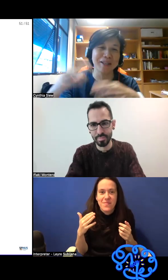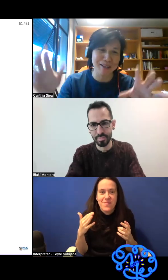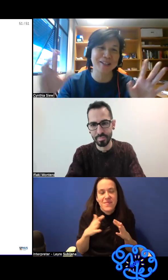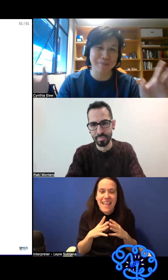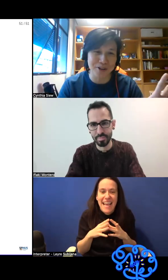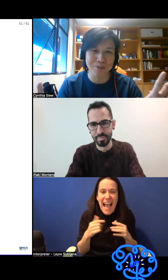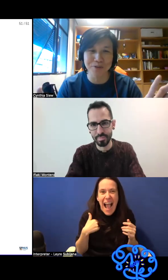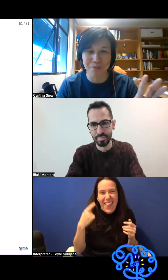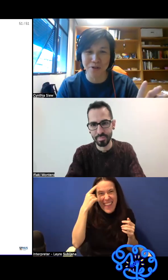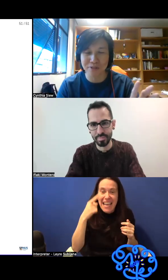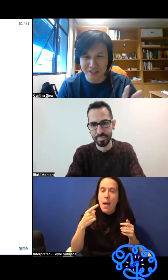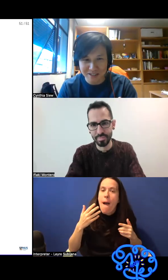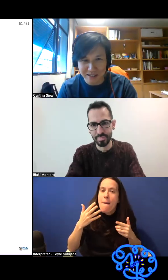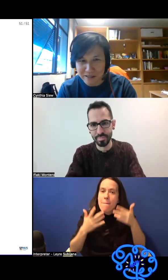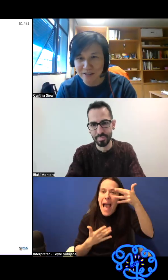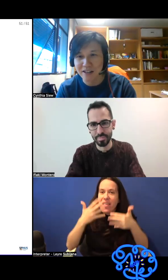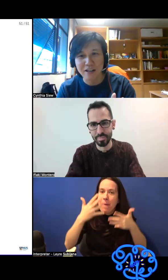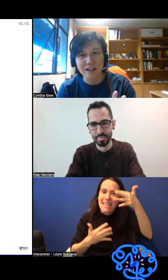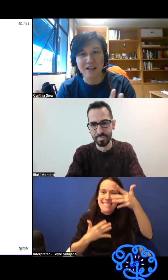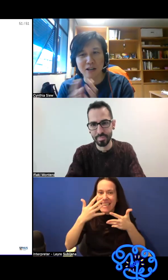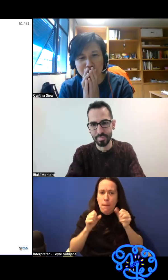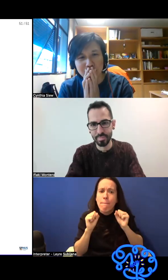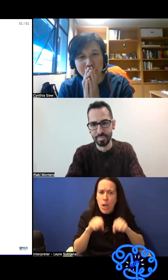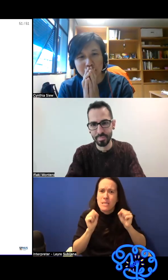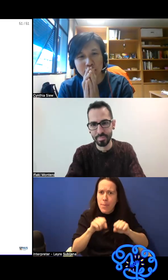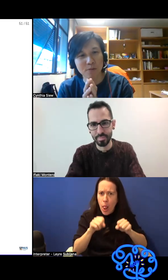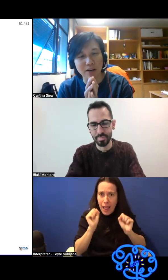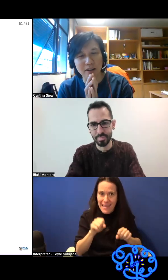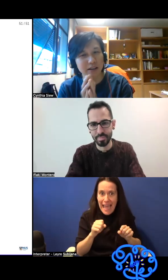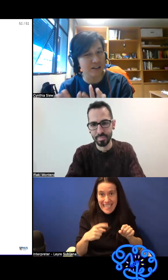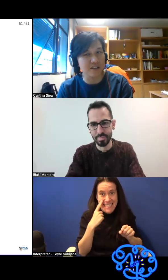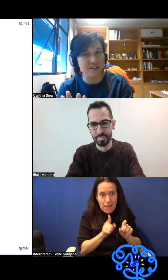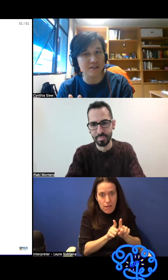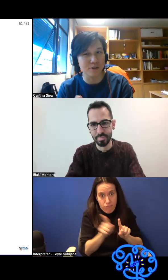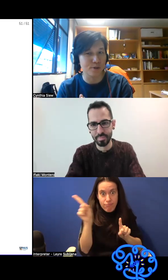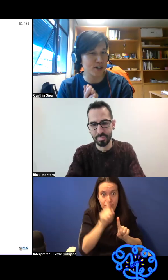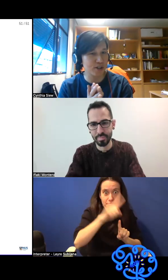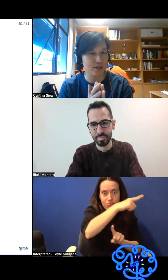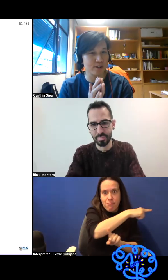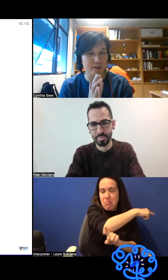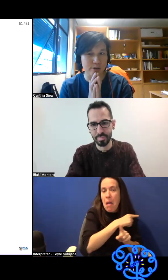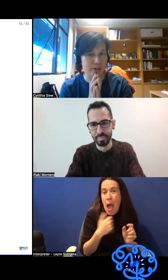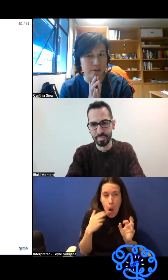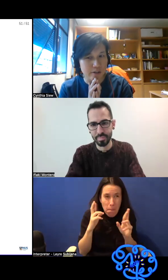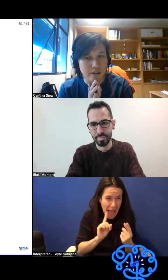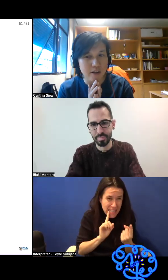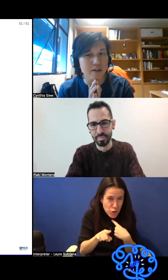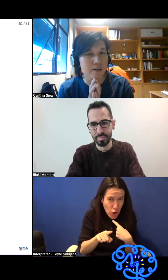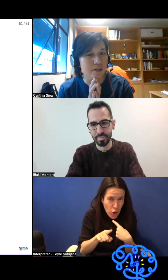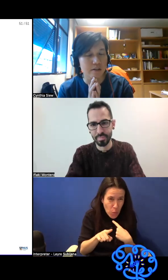it's like mathematically possible to model these things. Uh, I hope that answers the